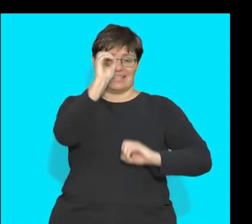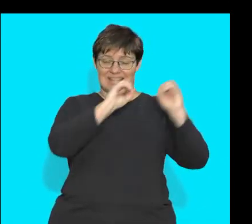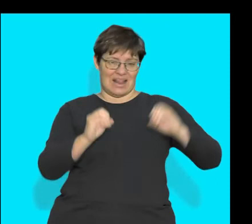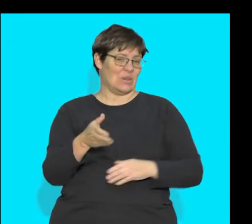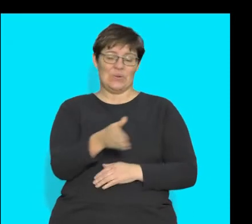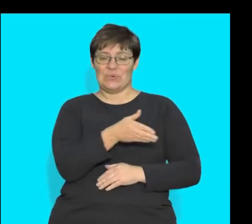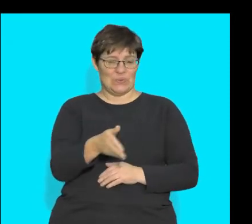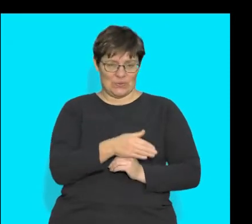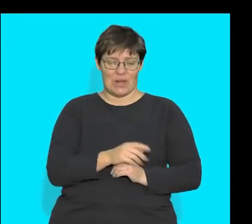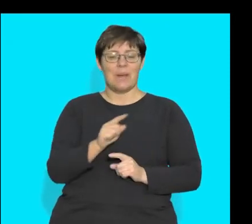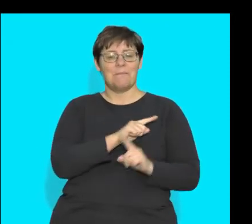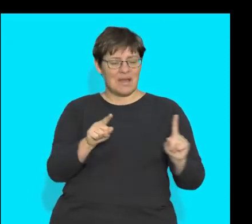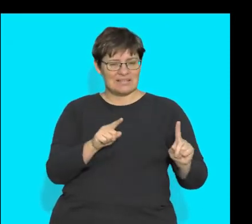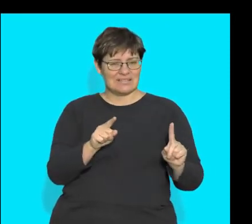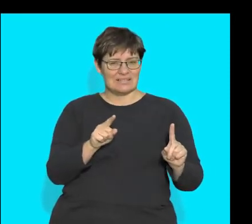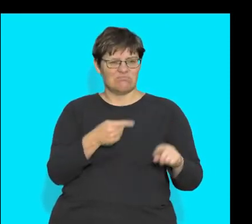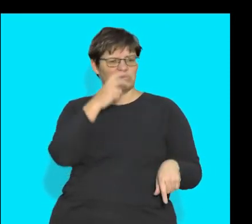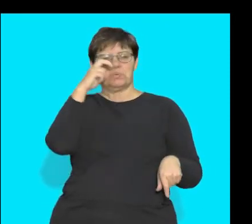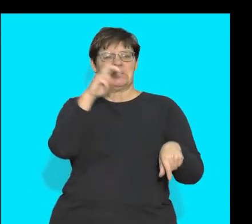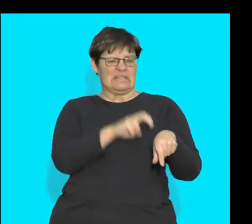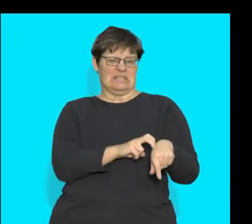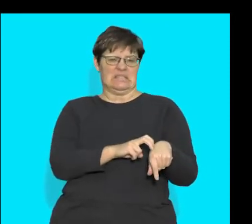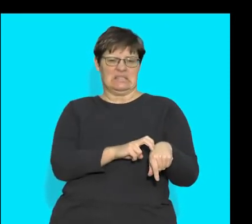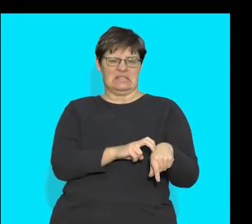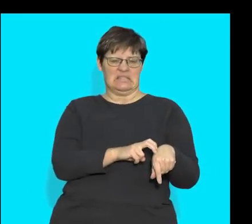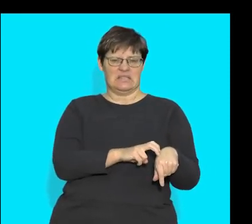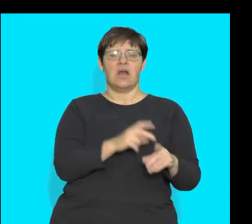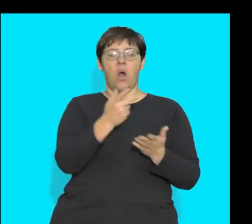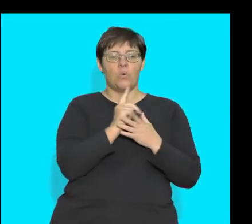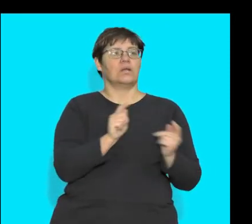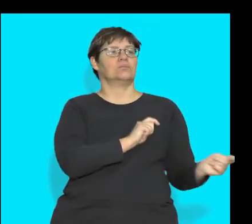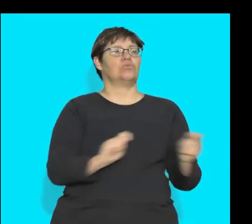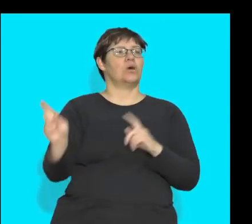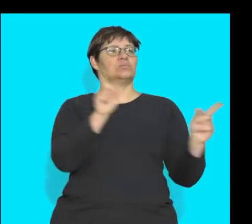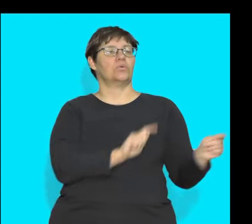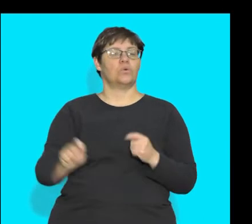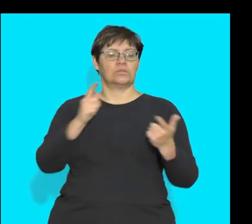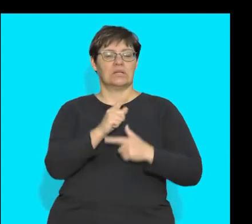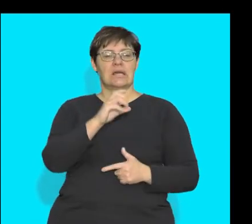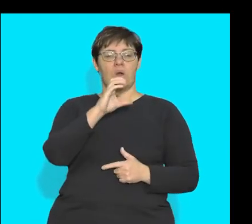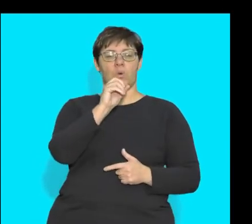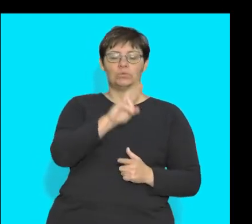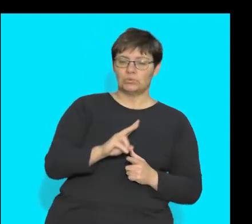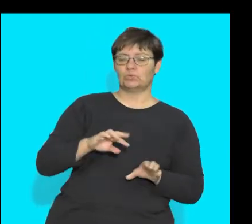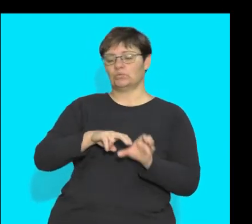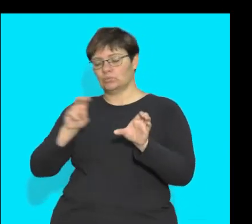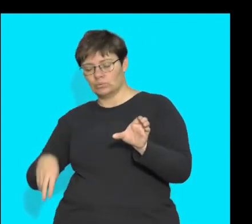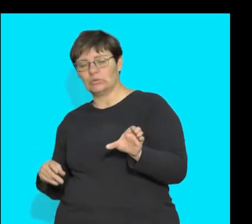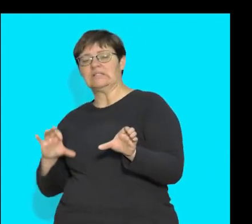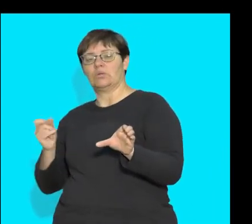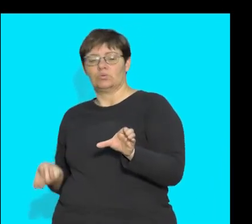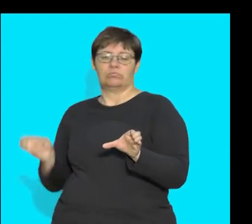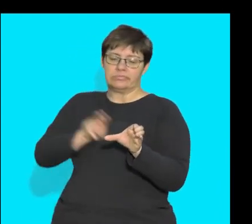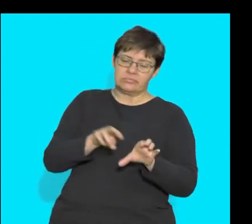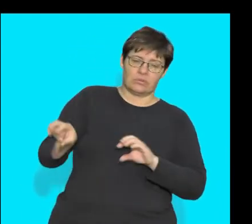cell, right? But it doesn't need the nucleus. It just needs to transport oxygen and carbon dioxide.